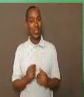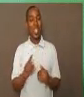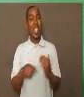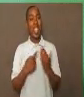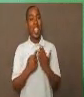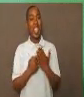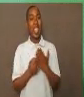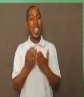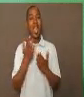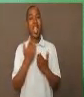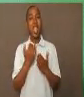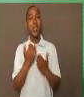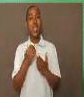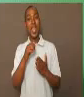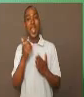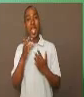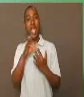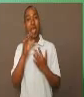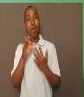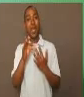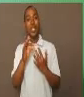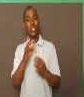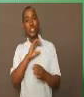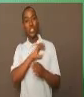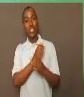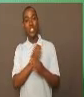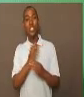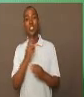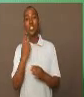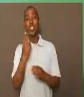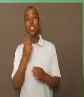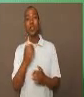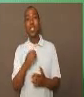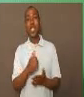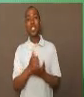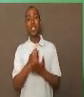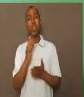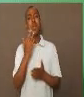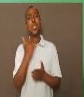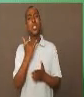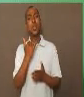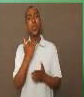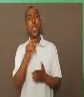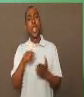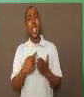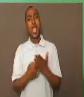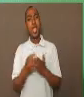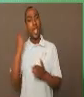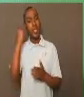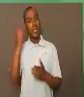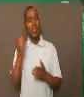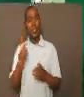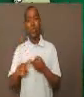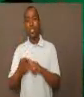important to look for alternative forms of energy? Share your ideas with a partner.